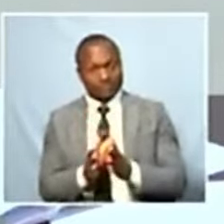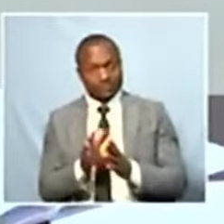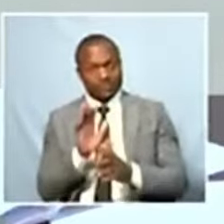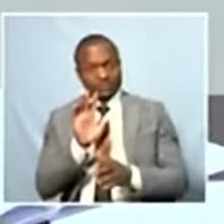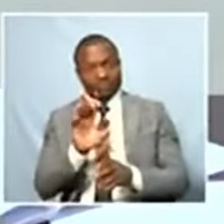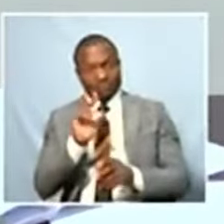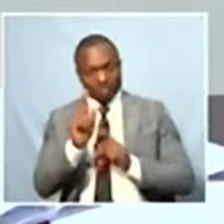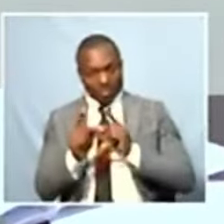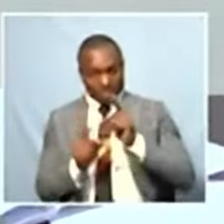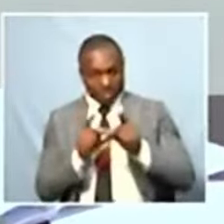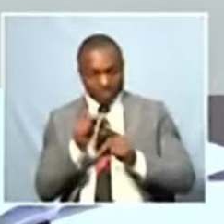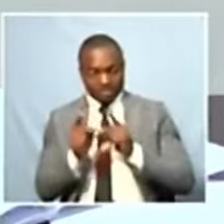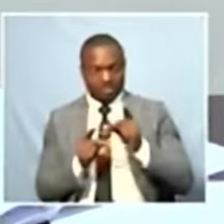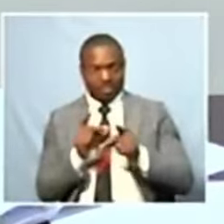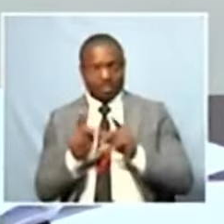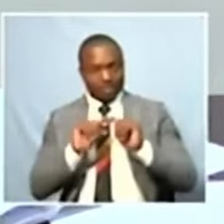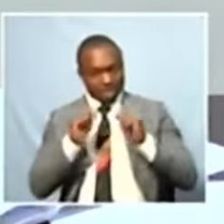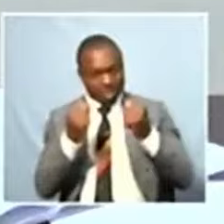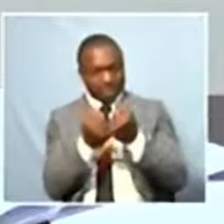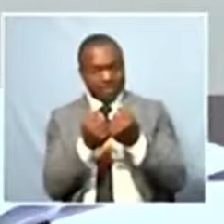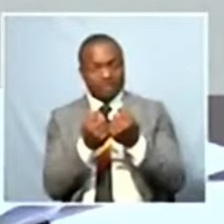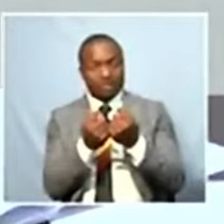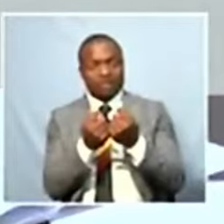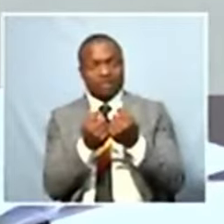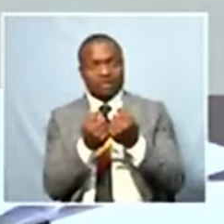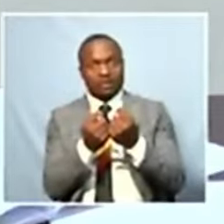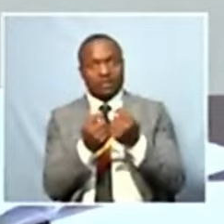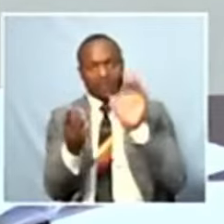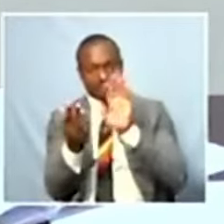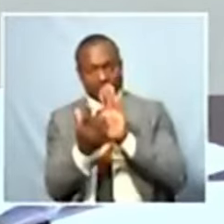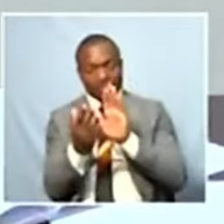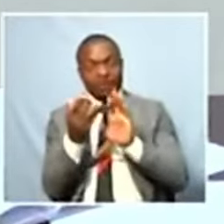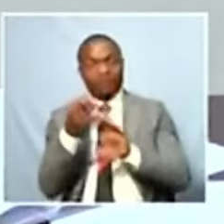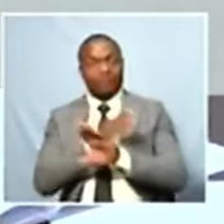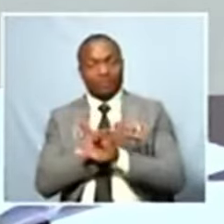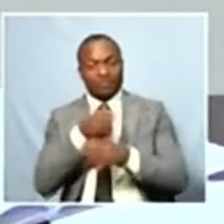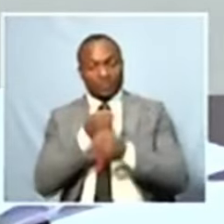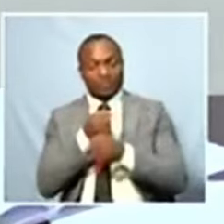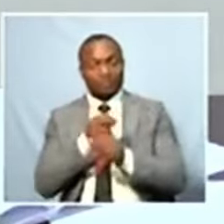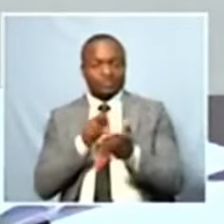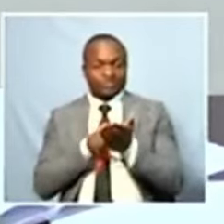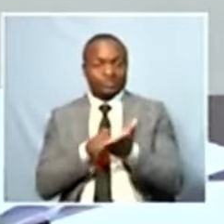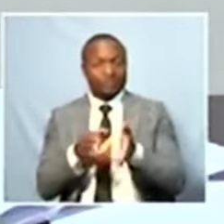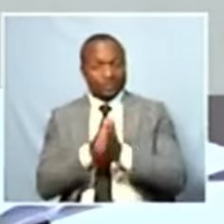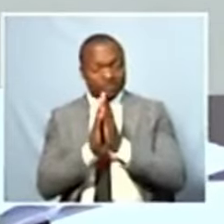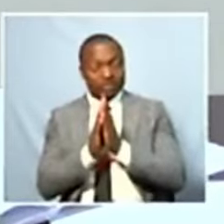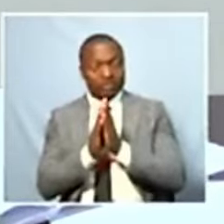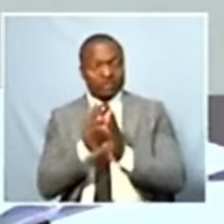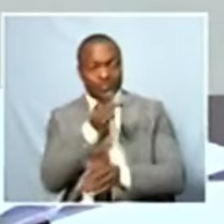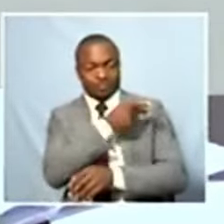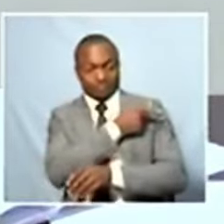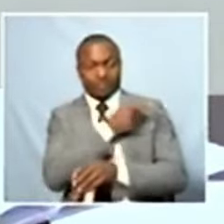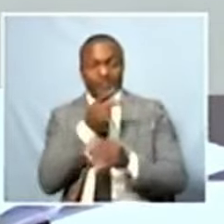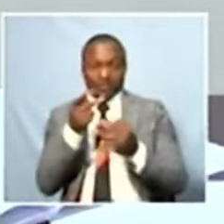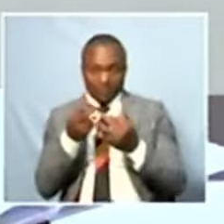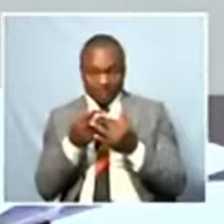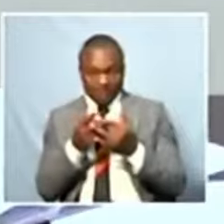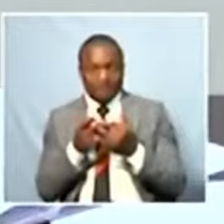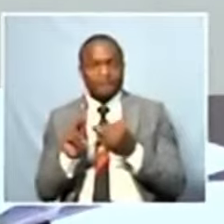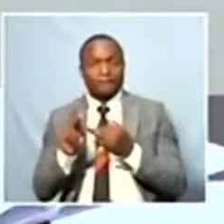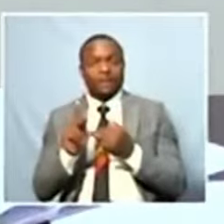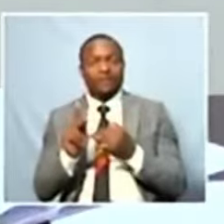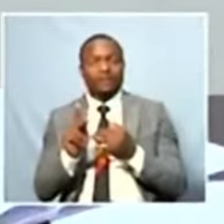that the team goes through before making such a recommendation. I'll ask Mr. Piri, because he's part of the tax policy